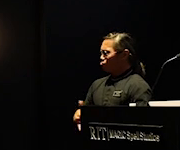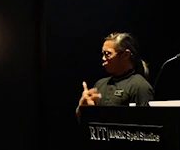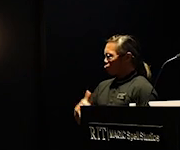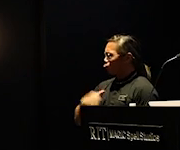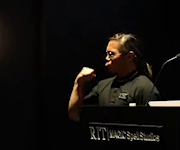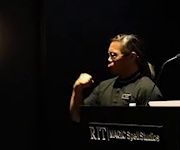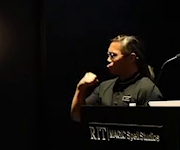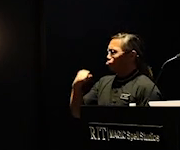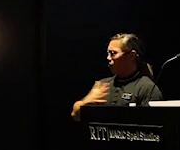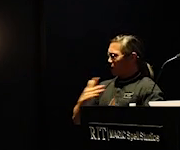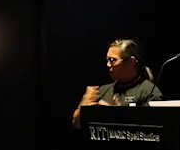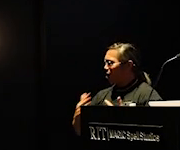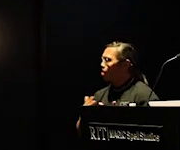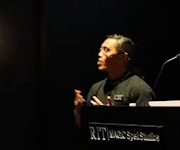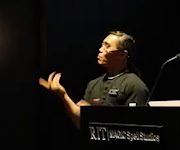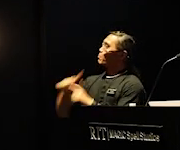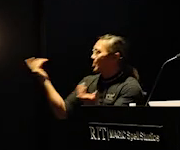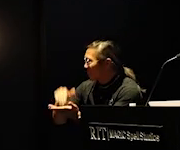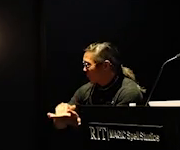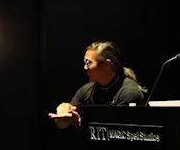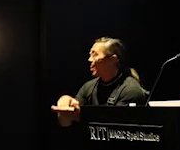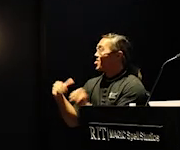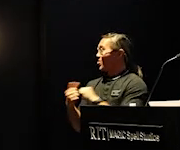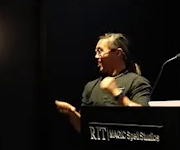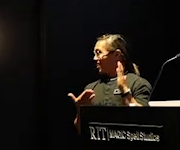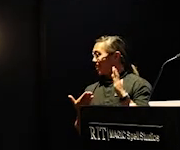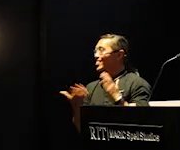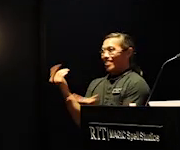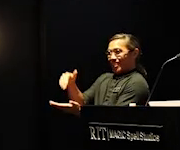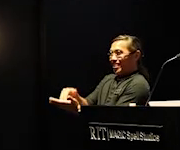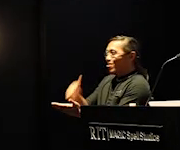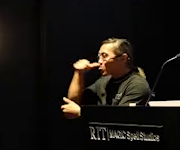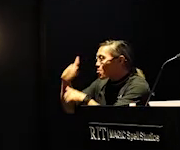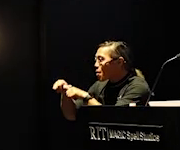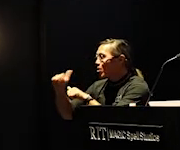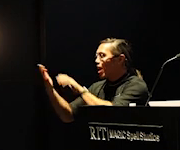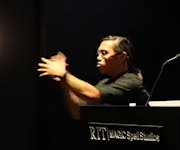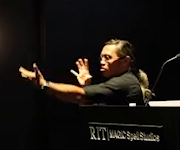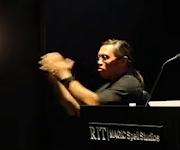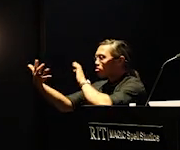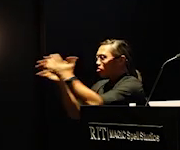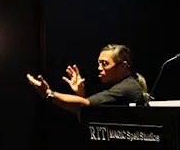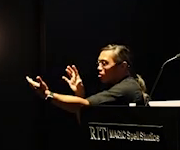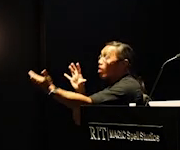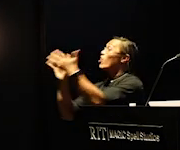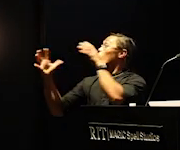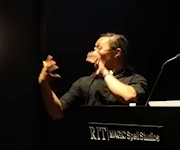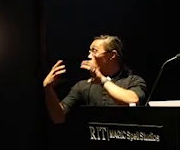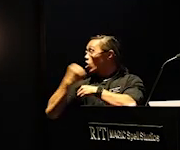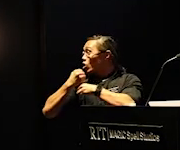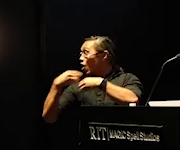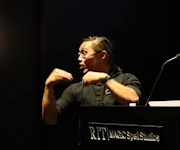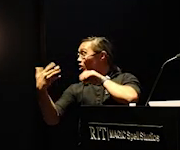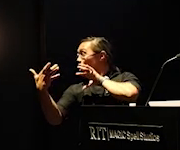this double-headed monster, because it's still got to be a coffee shop. We got to take it all apart and make it a coffee shop during the day and put it back together and make it a restaurant at night. But it's got to feel cool. It's got to